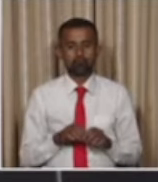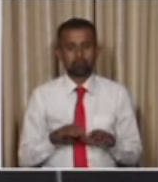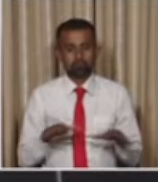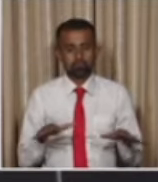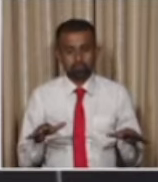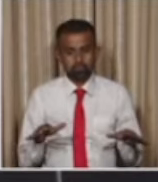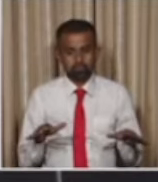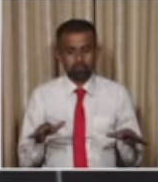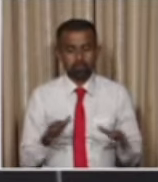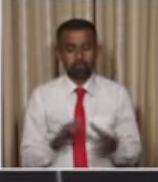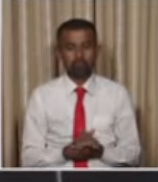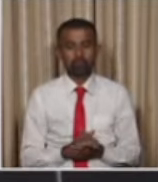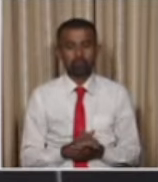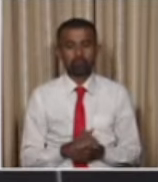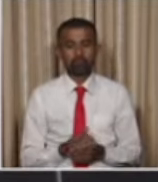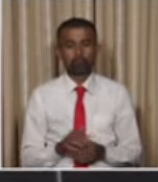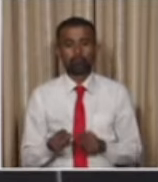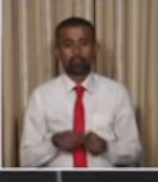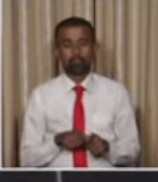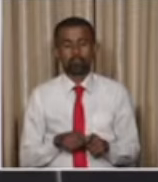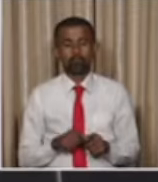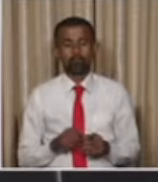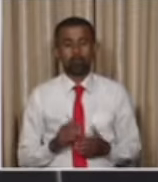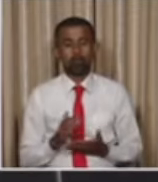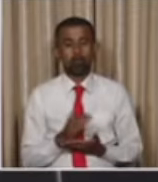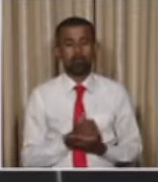as well as the entire business community,